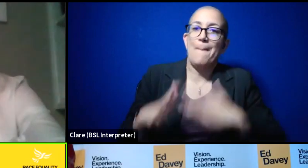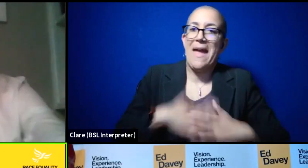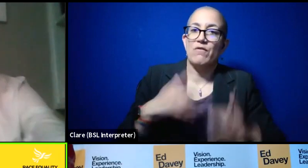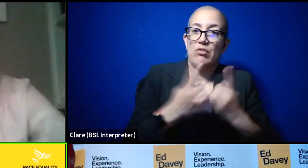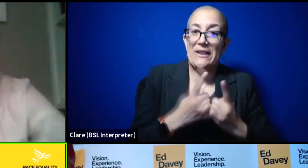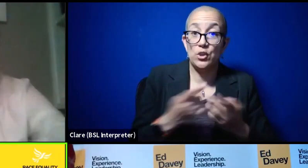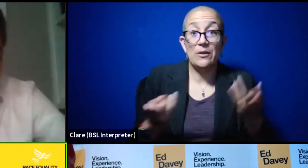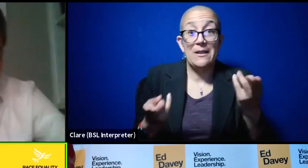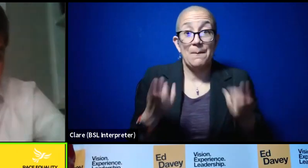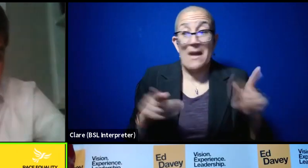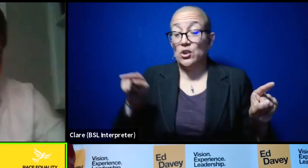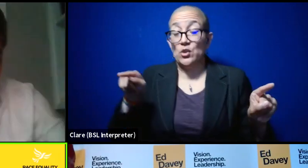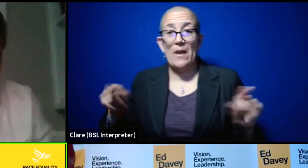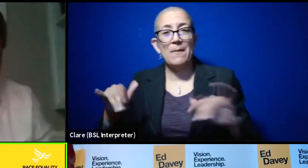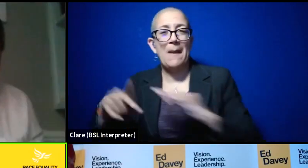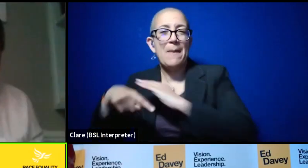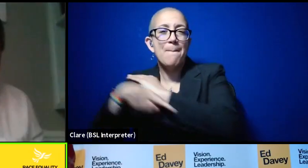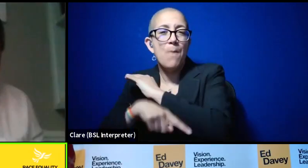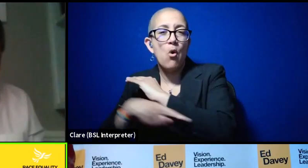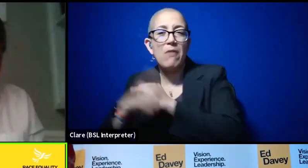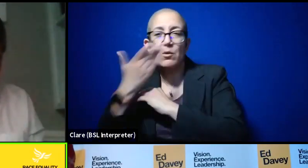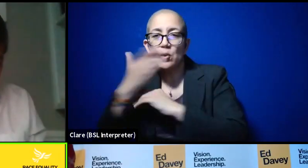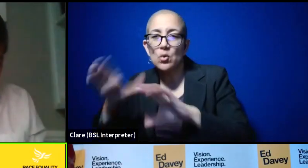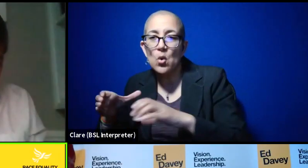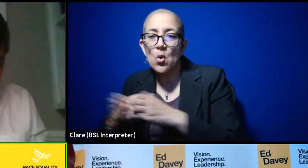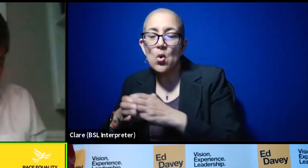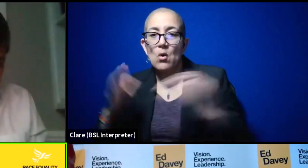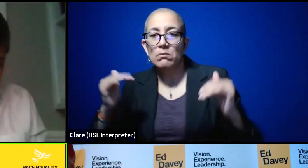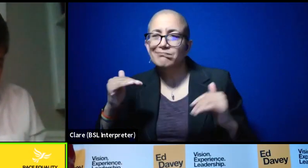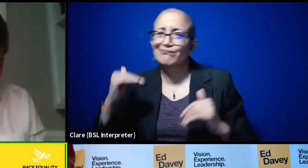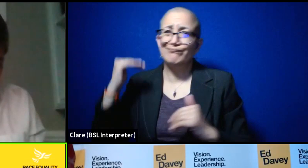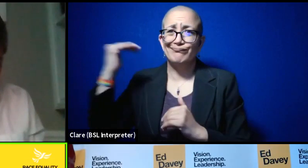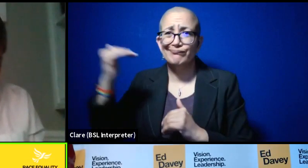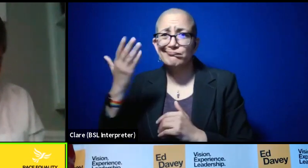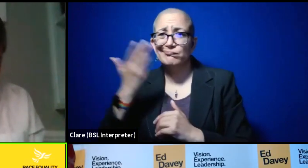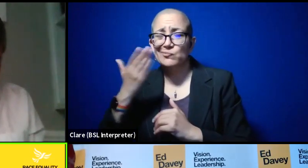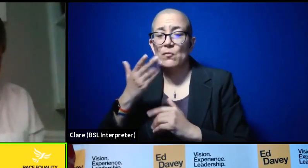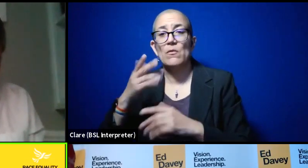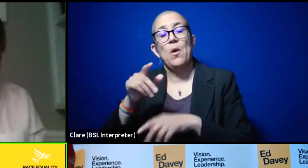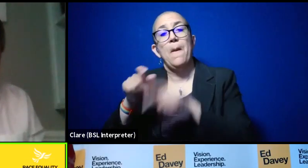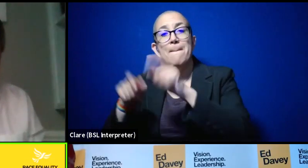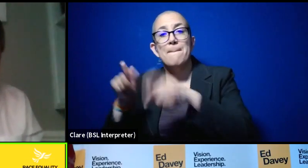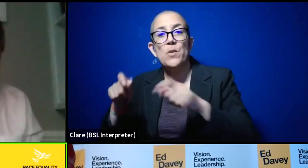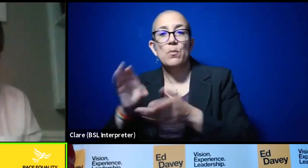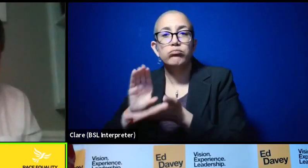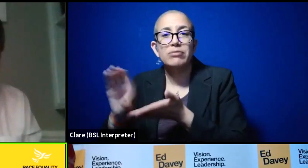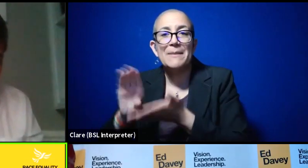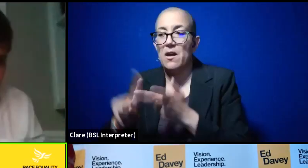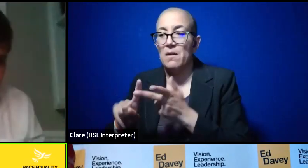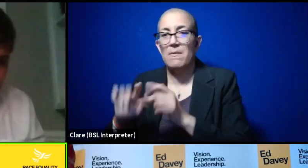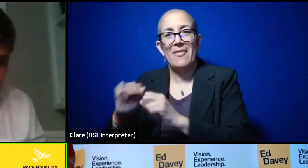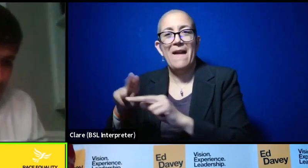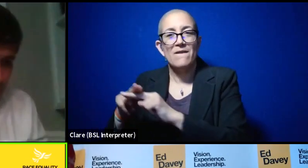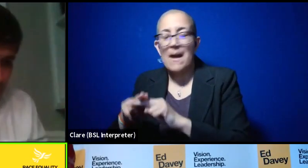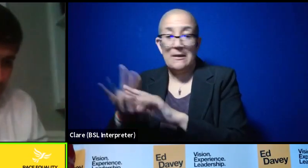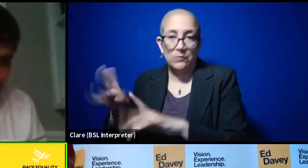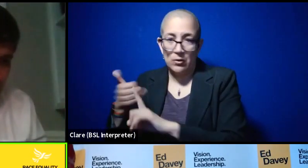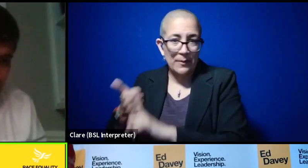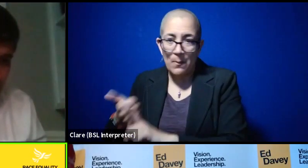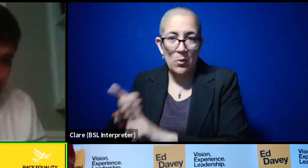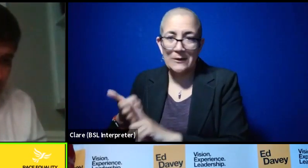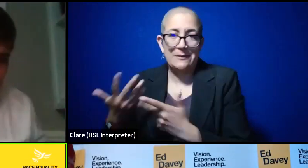school that might be in the slightly poorer part and has disproportionate numbers of students on pupil premiums, who also are coming from families that are unsupported right